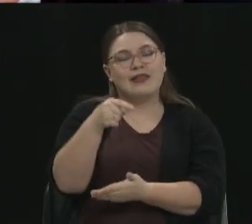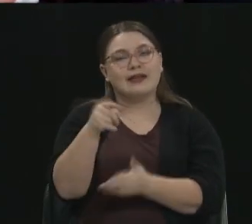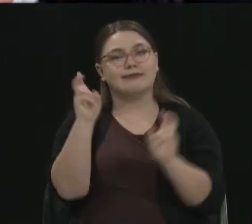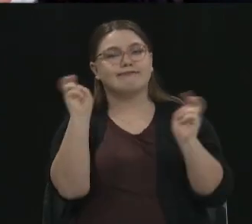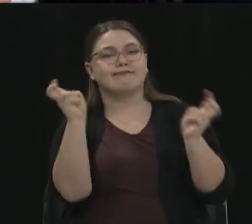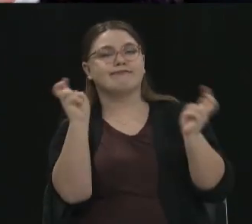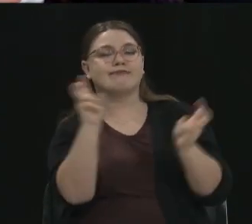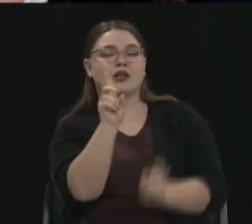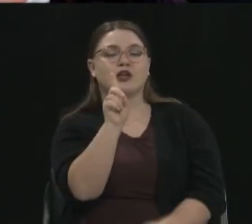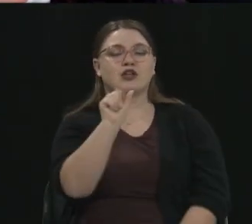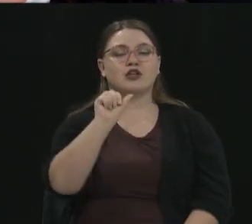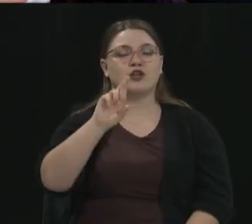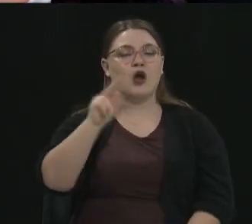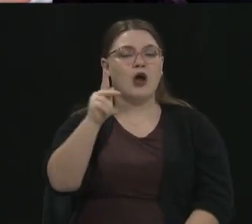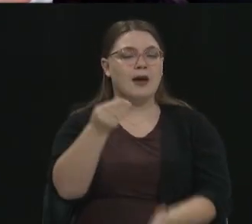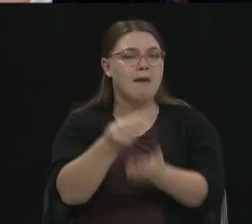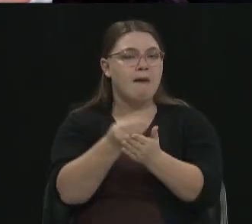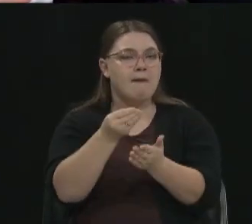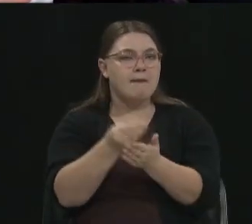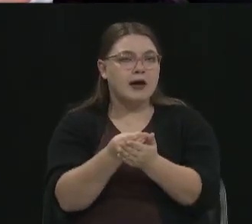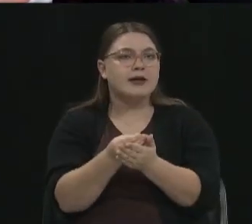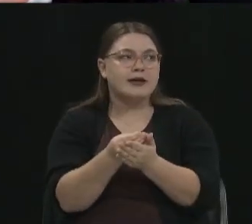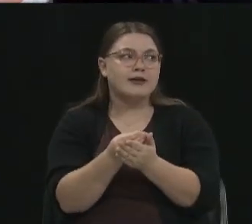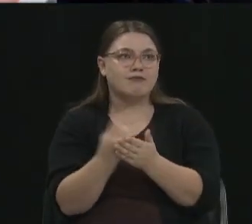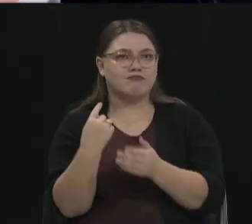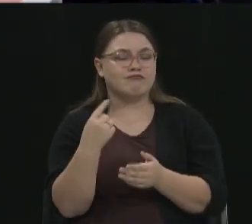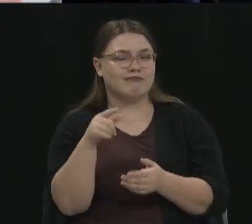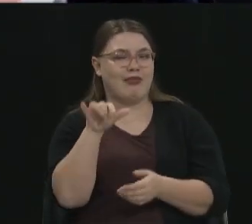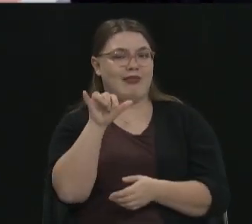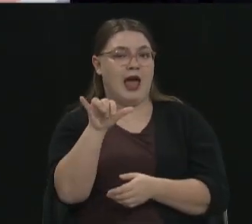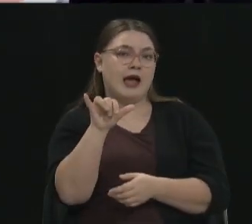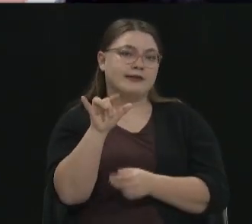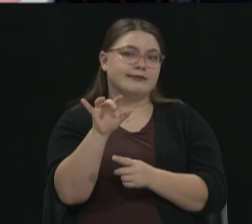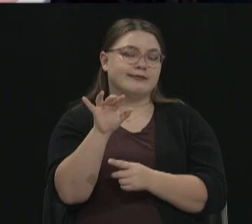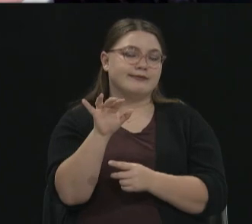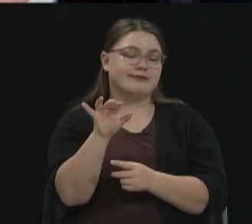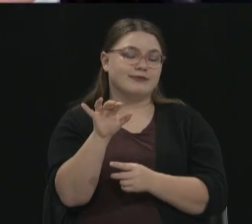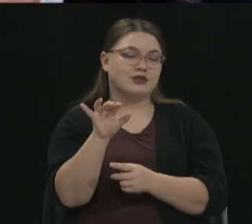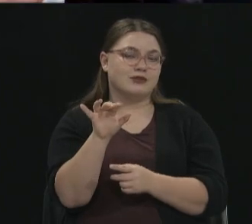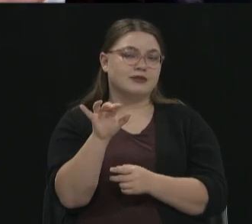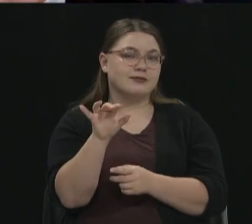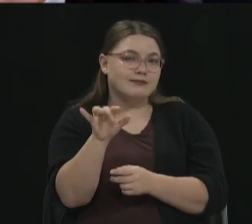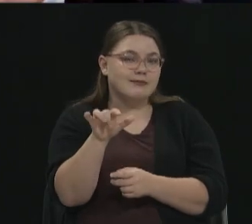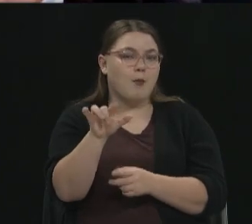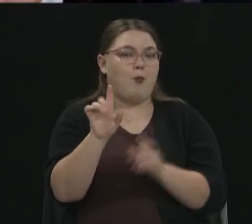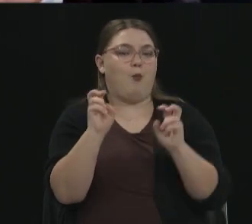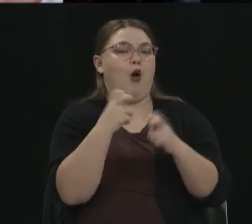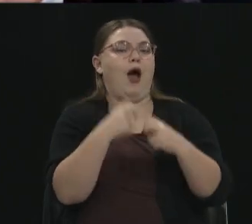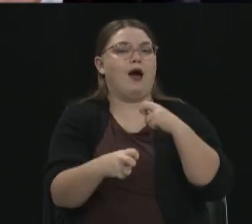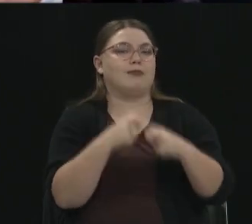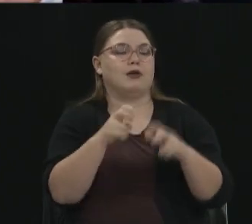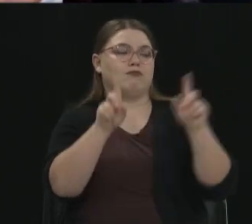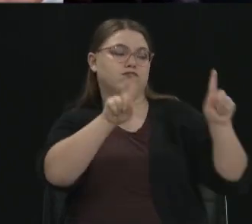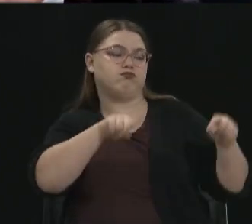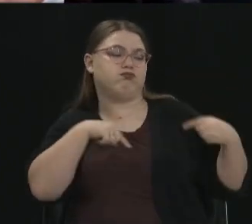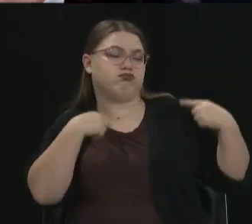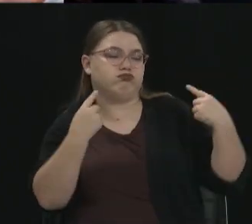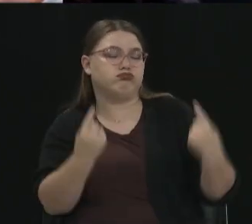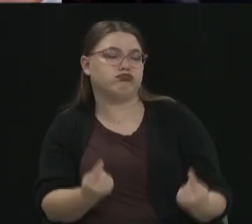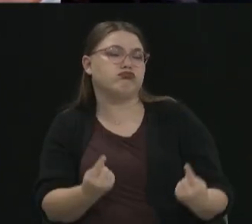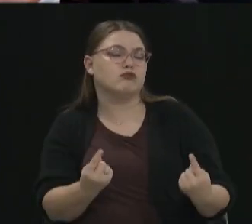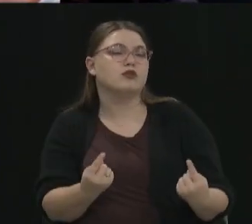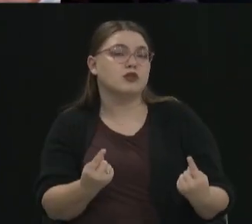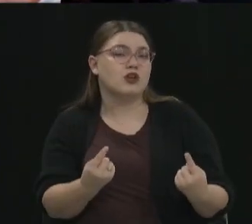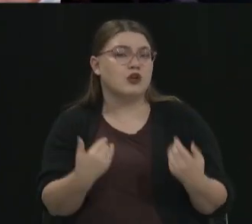a variation of a problem that has existed for a long time. Are there examples that you talk about of